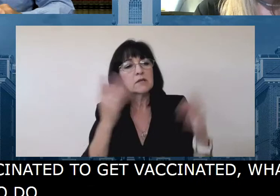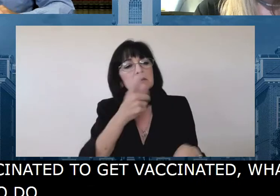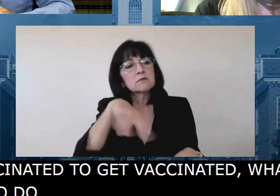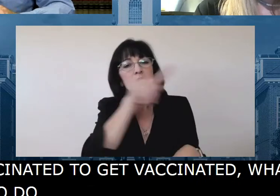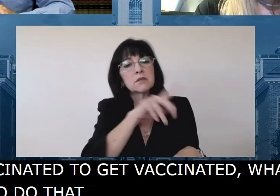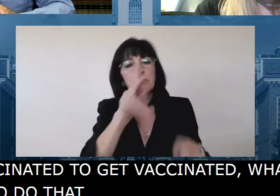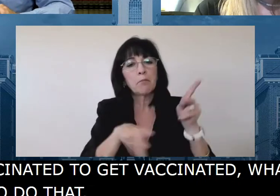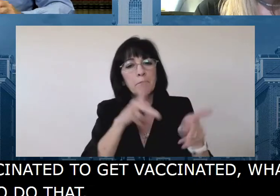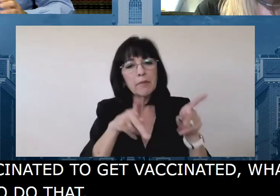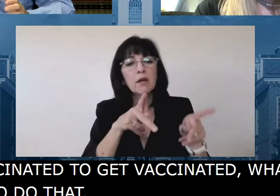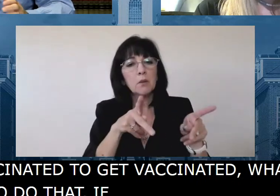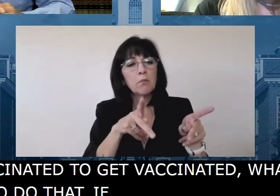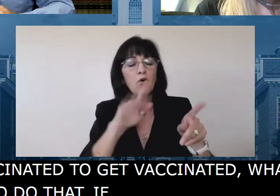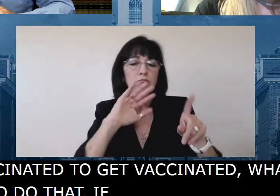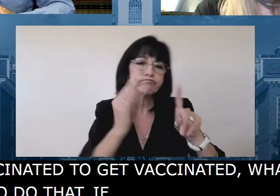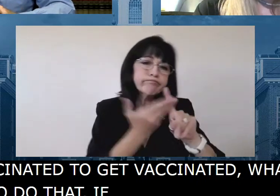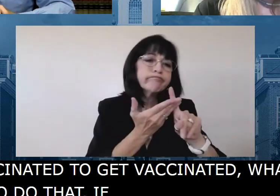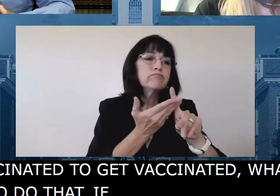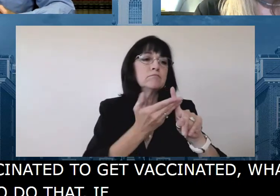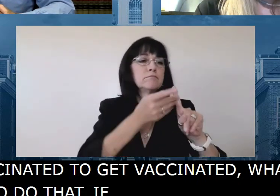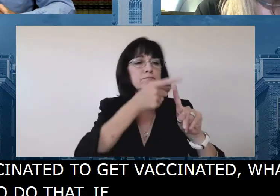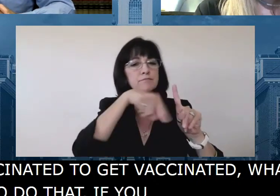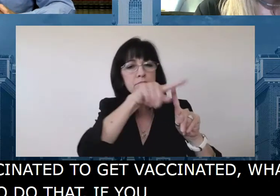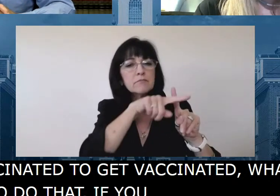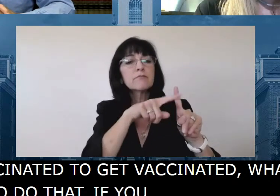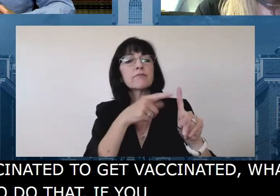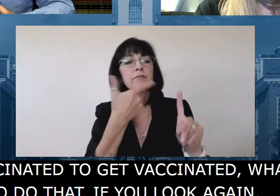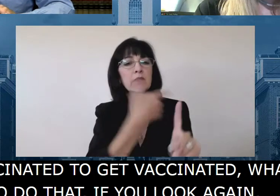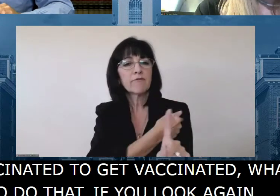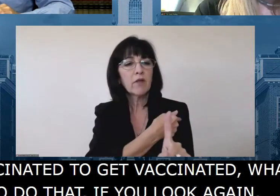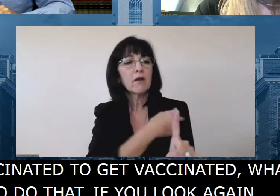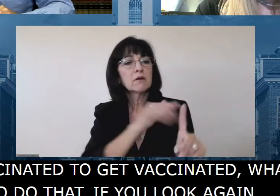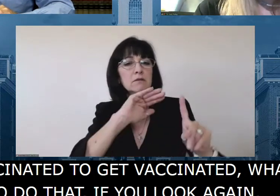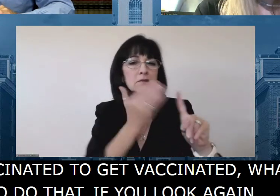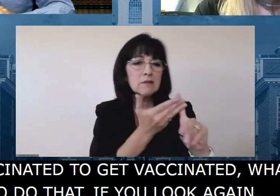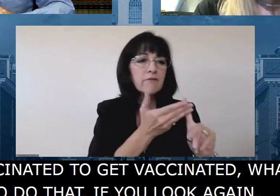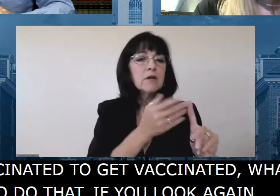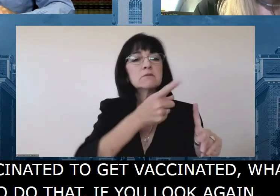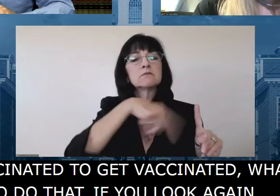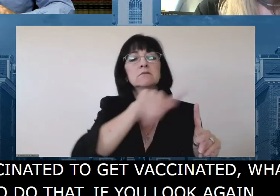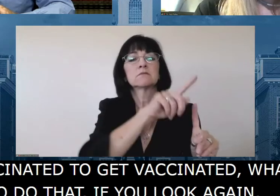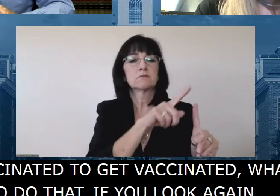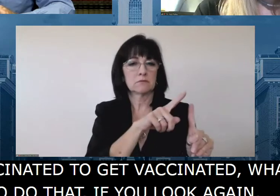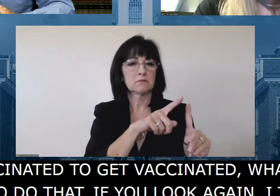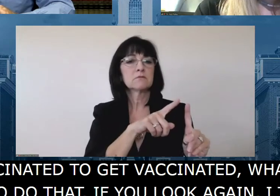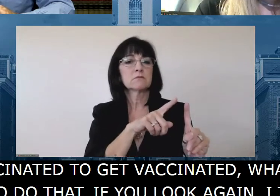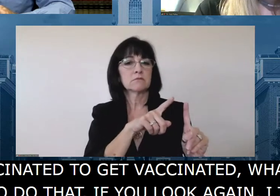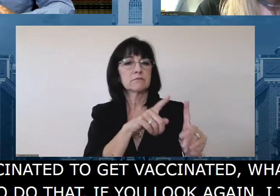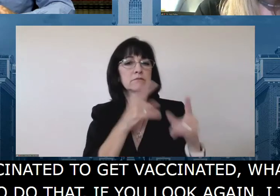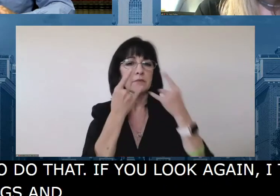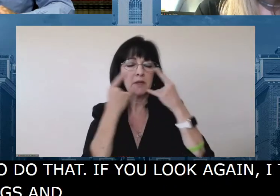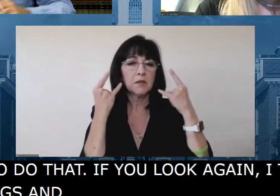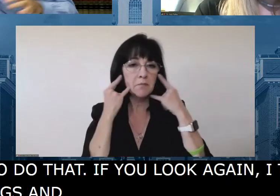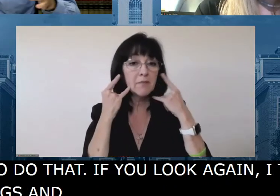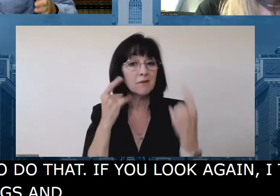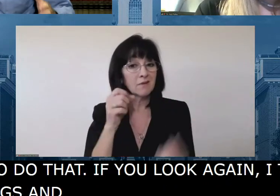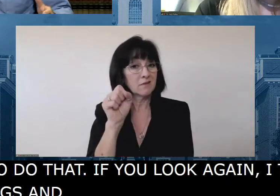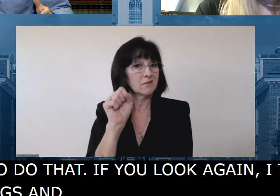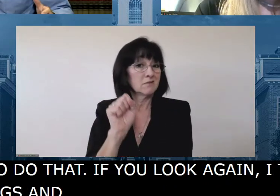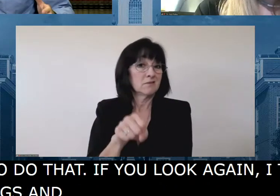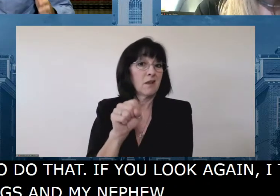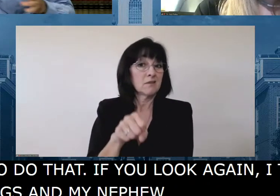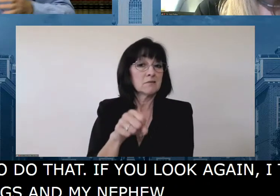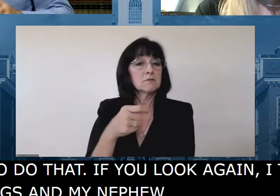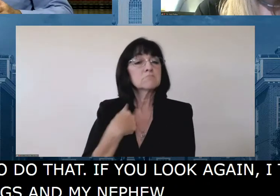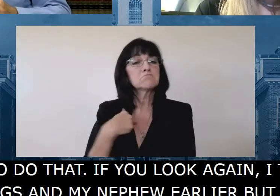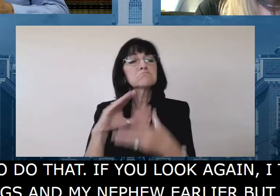If you look again, I talked about the Minnesota Vikings and my nephew earlier, but the NFL has basically said